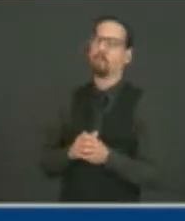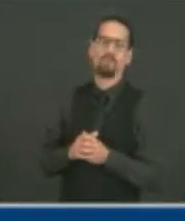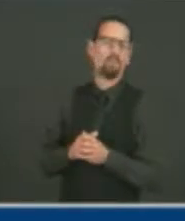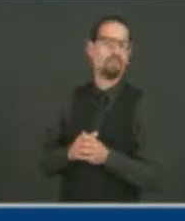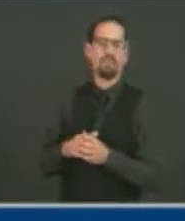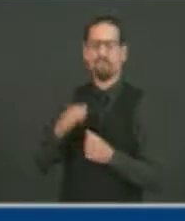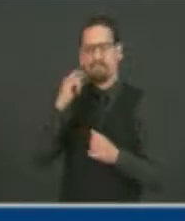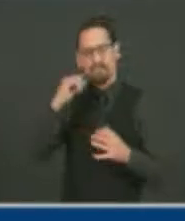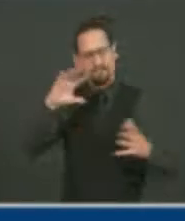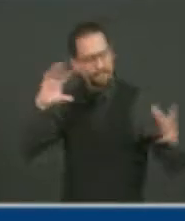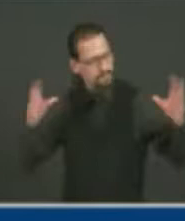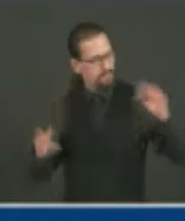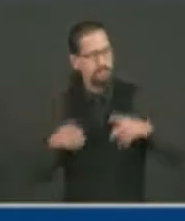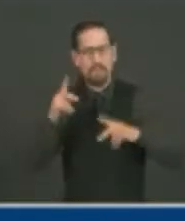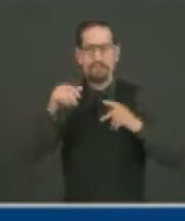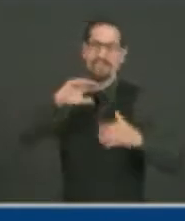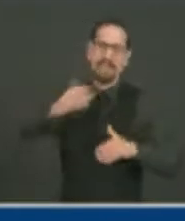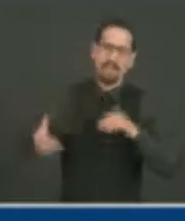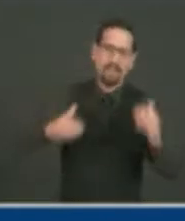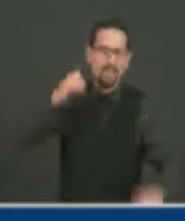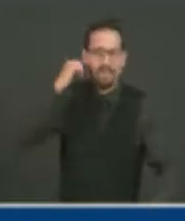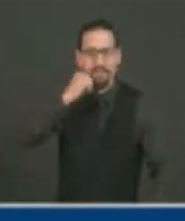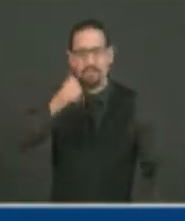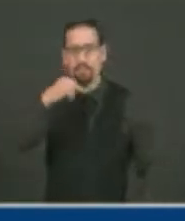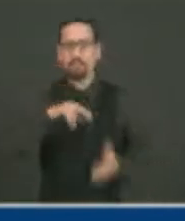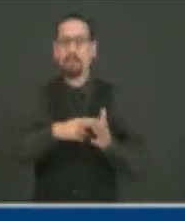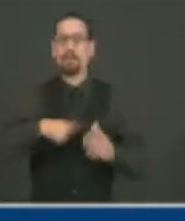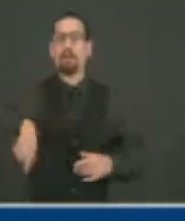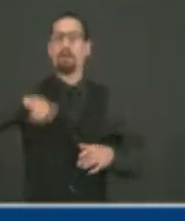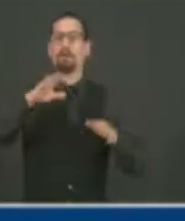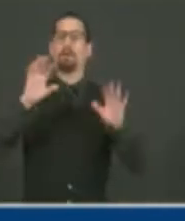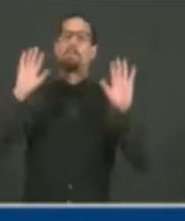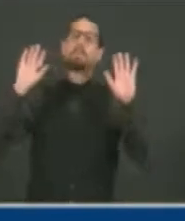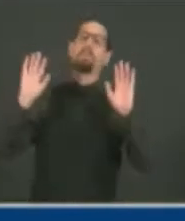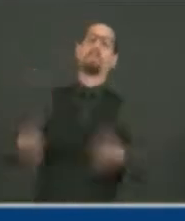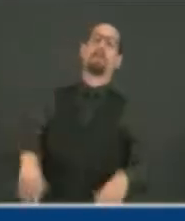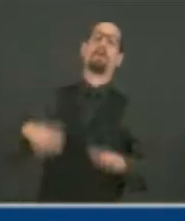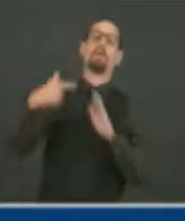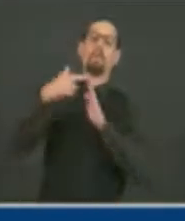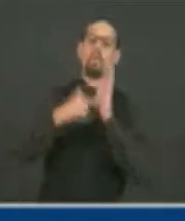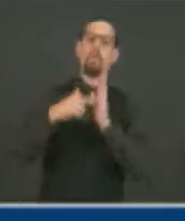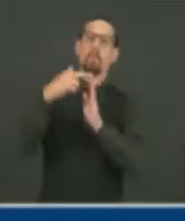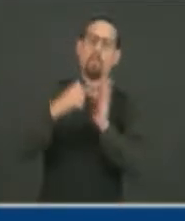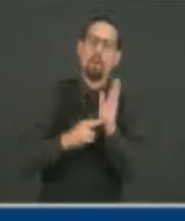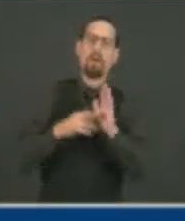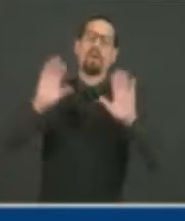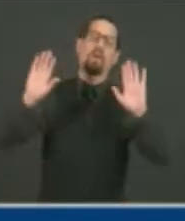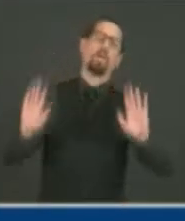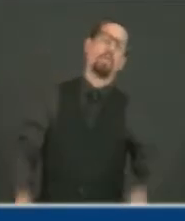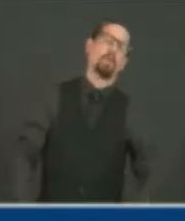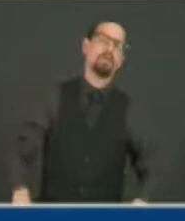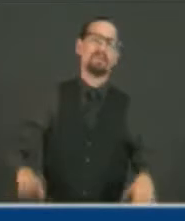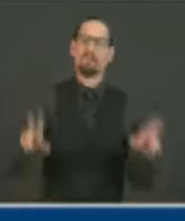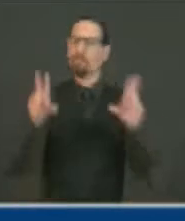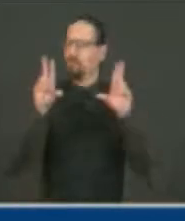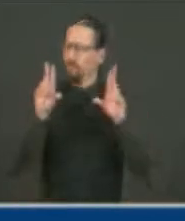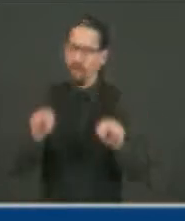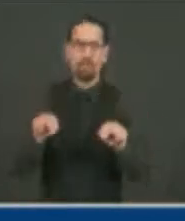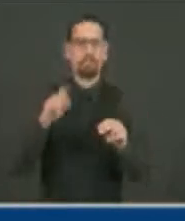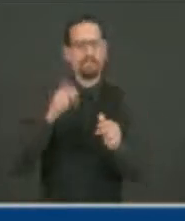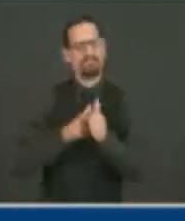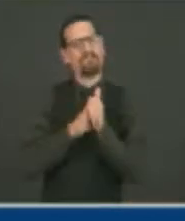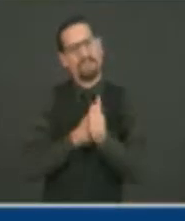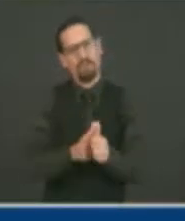with it safely. We have to, though, follow the rules. Now, as I said earlier, you'll notice the dashboard on